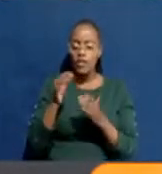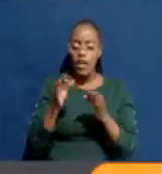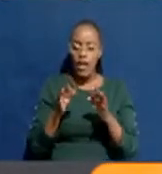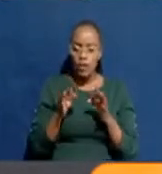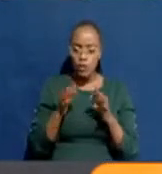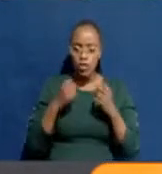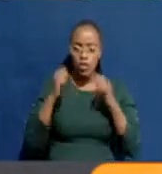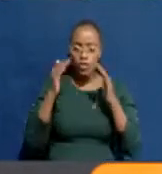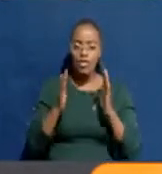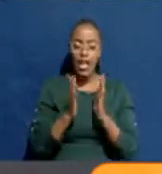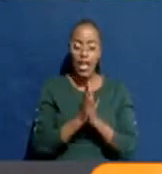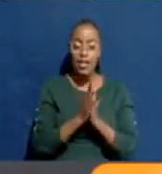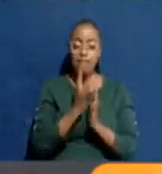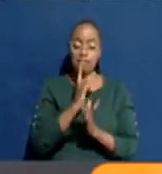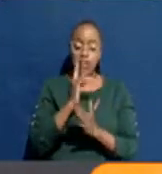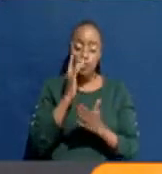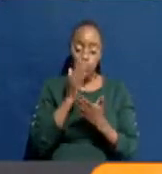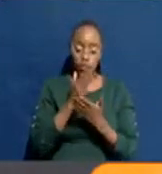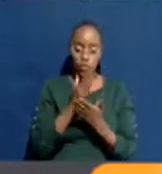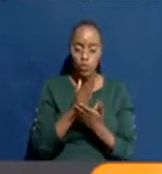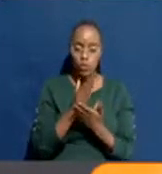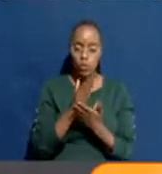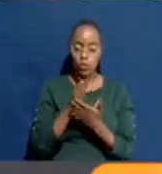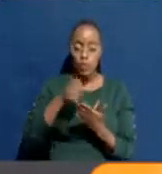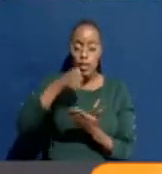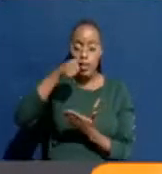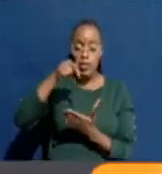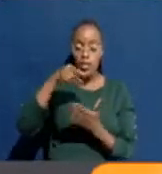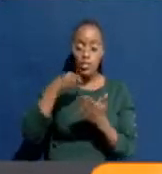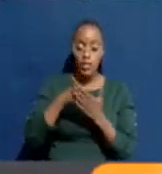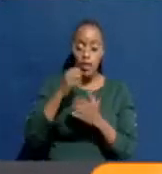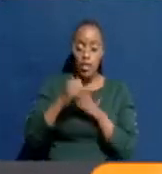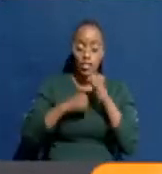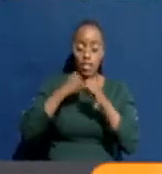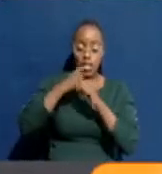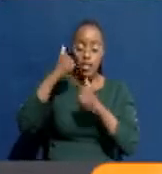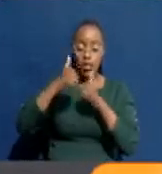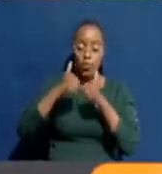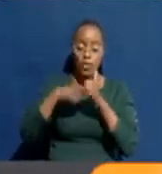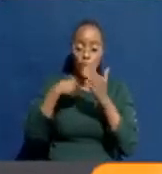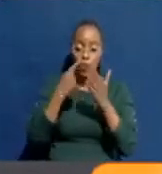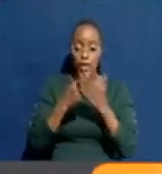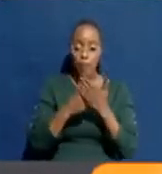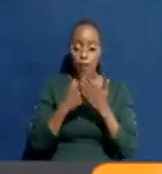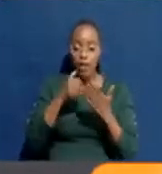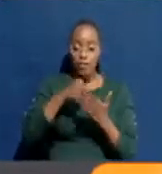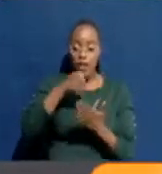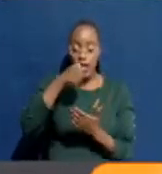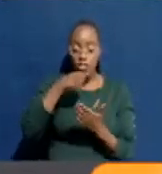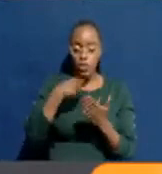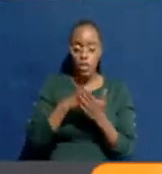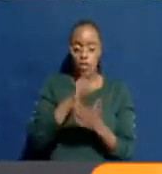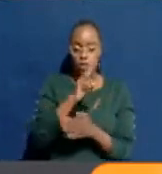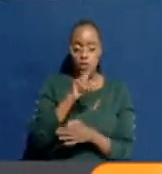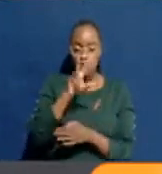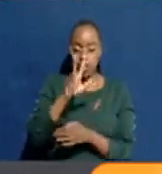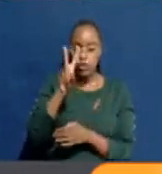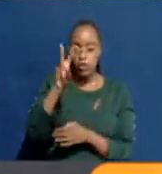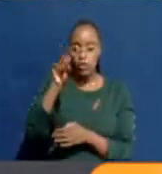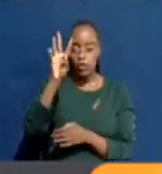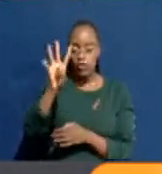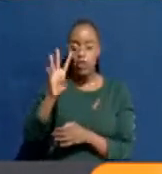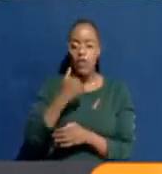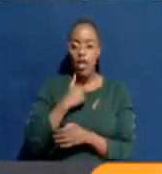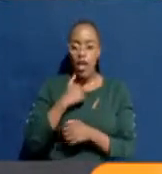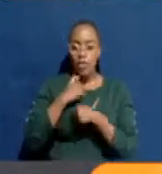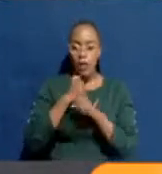officers, and I can tell you for sure, the budget for this financial year that we are debating, that is financial year 2023-24, we have